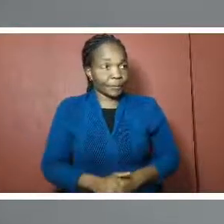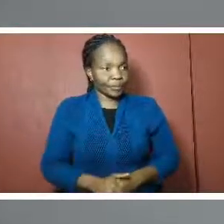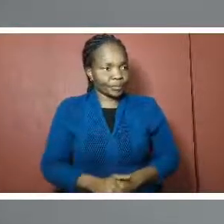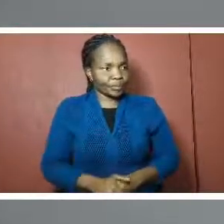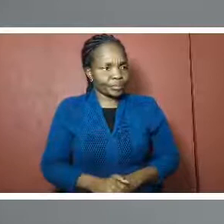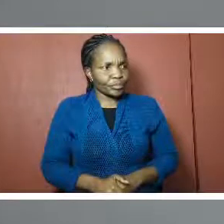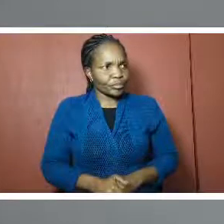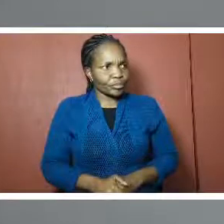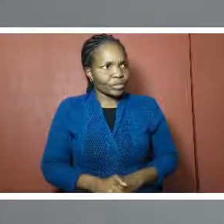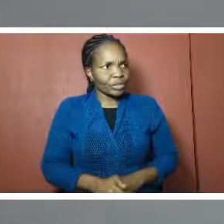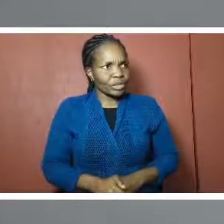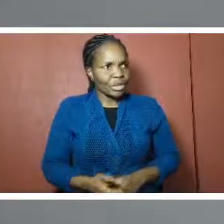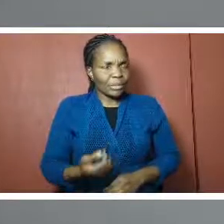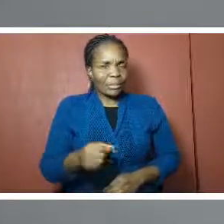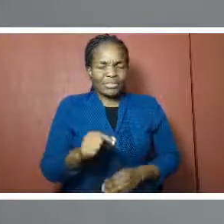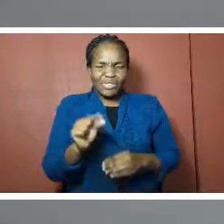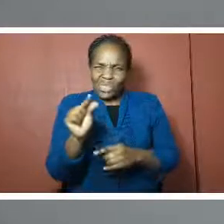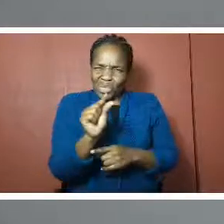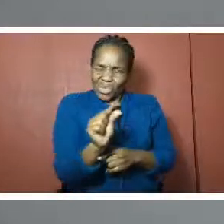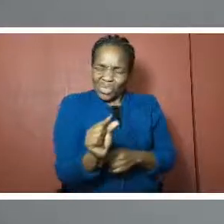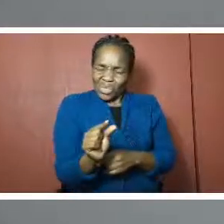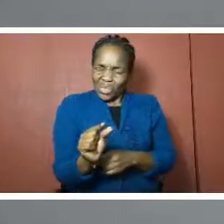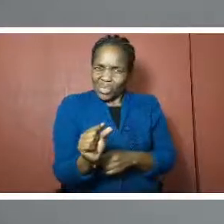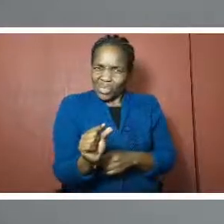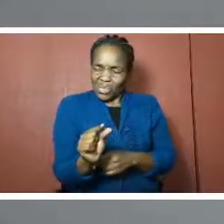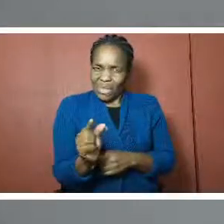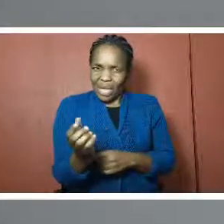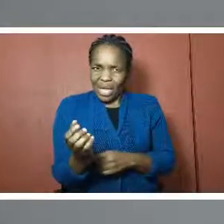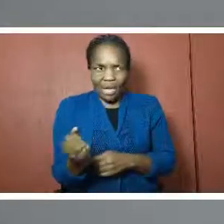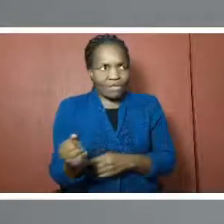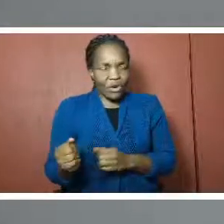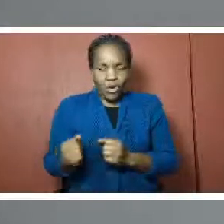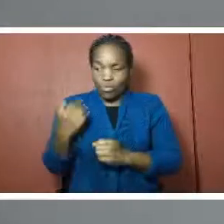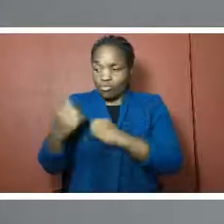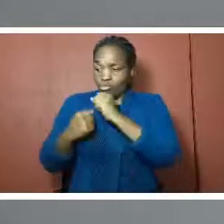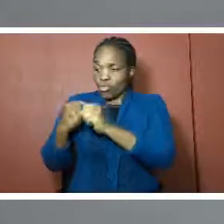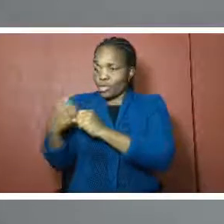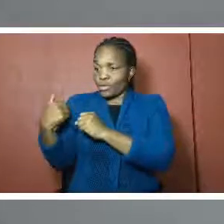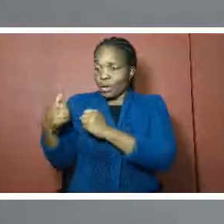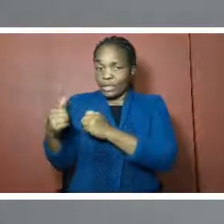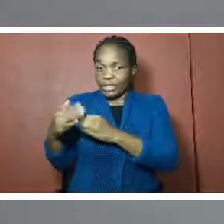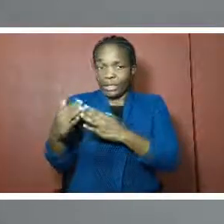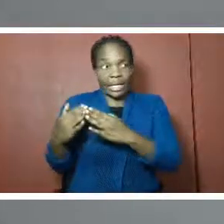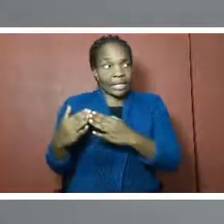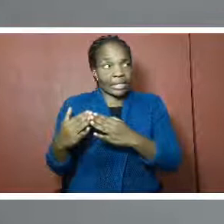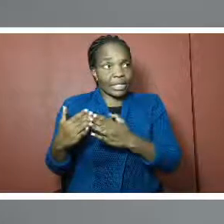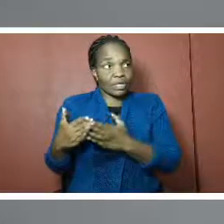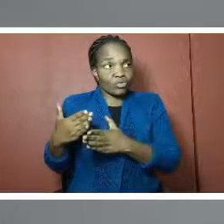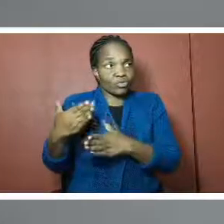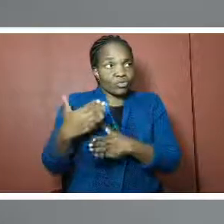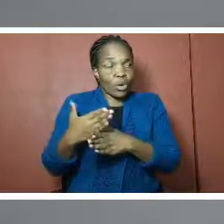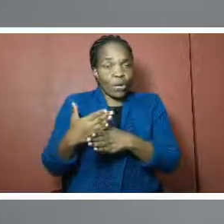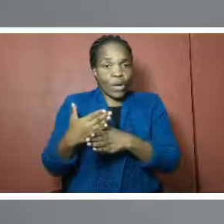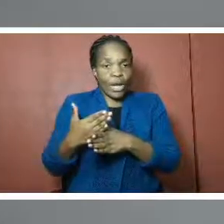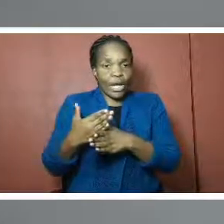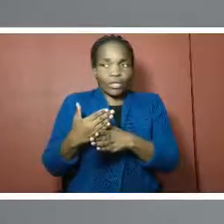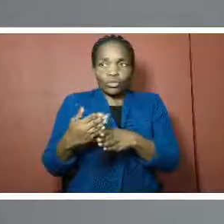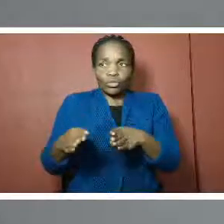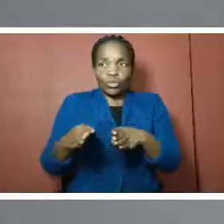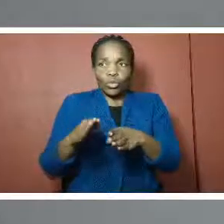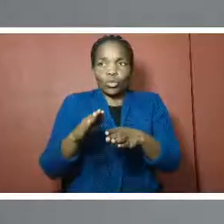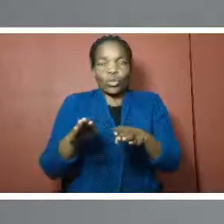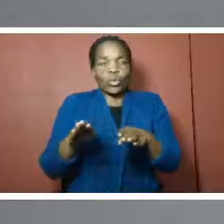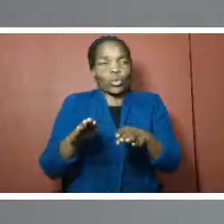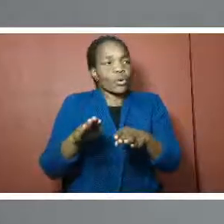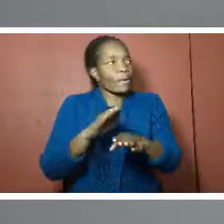some small dimensions. We started several years ago to laminate our own beams. Okay.